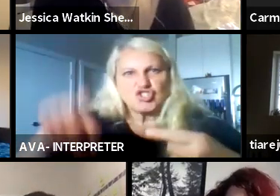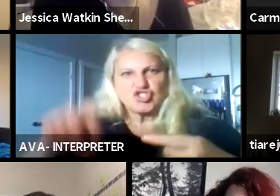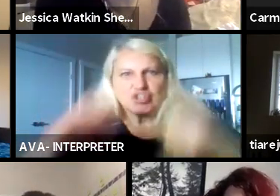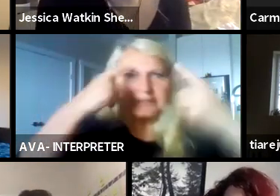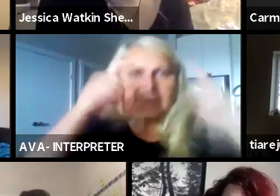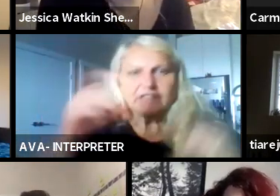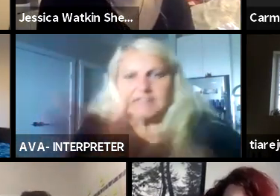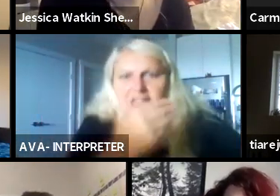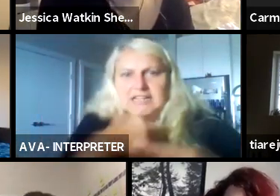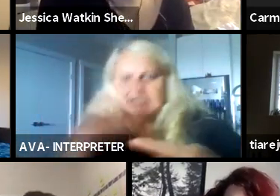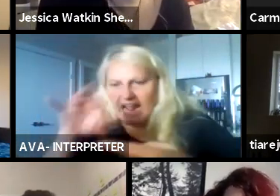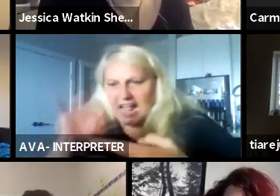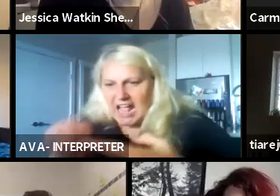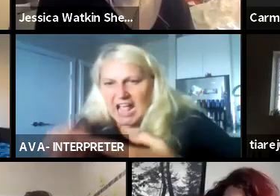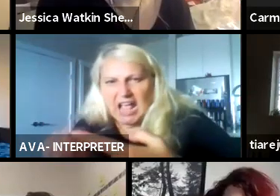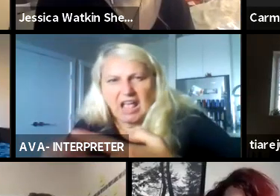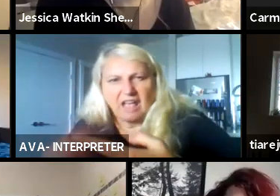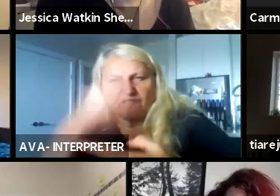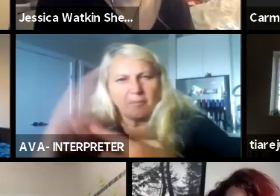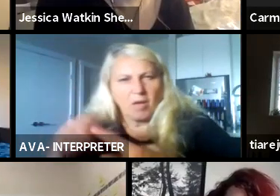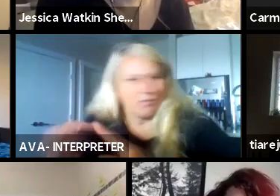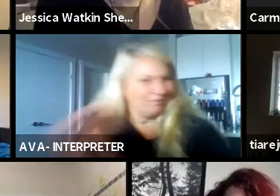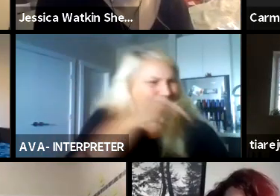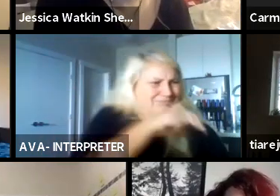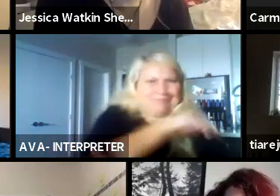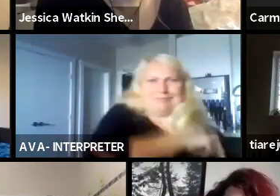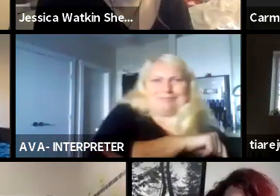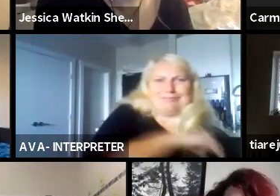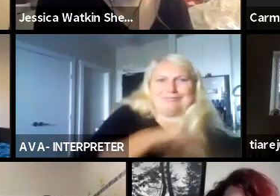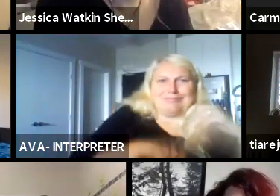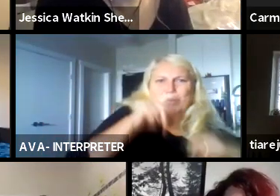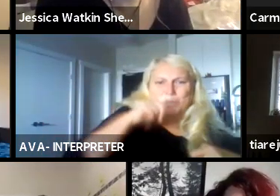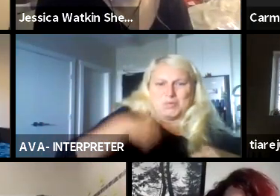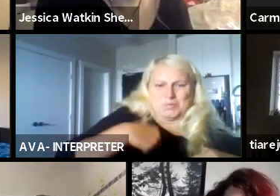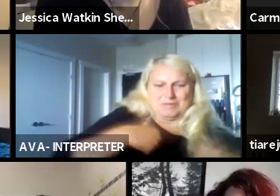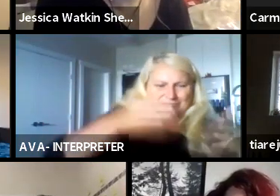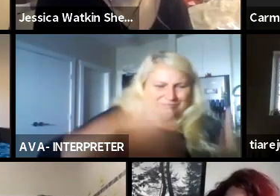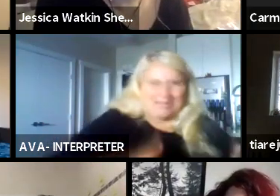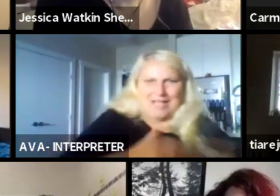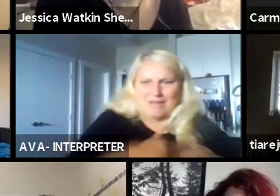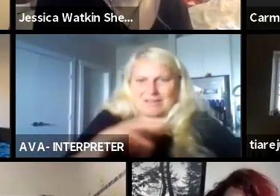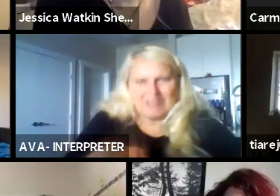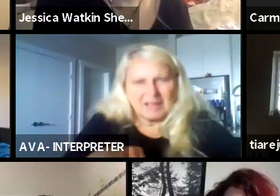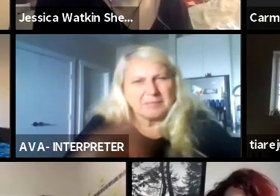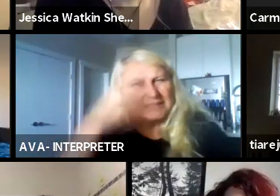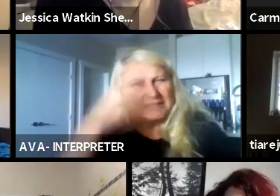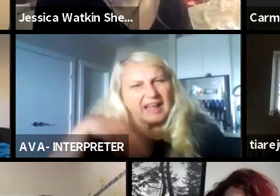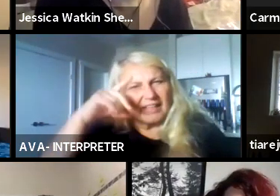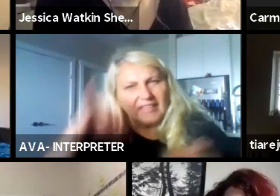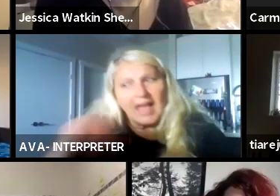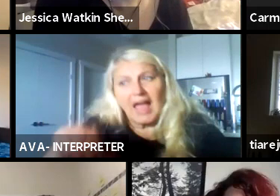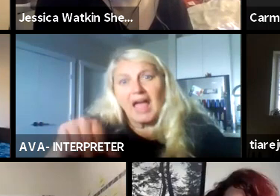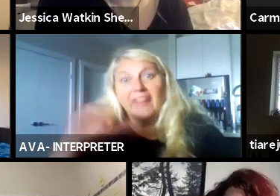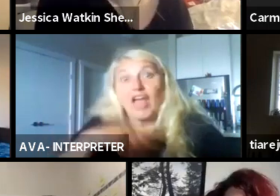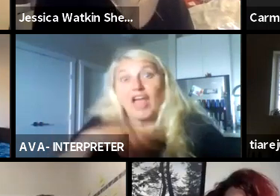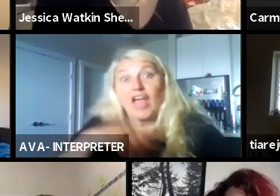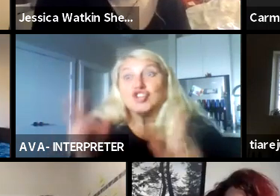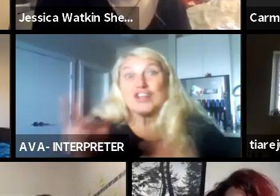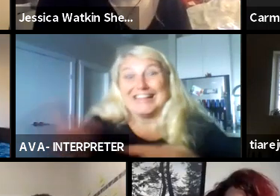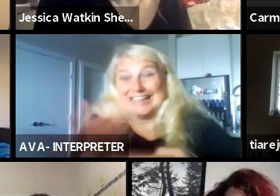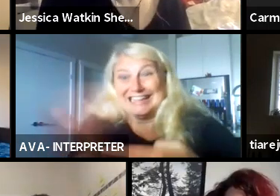accomplished is? And then that to me is truly an embodiment of Cripping Practice, because it is about us being